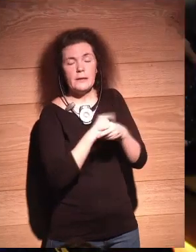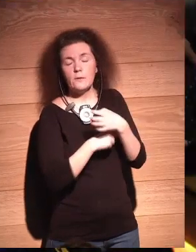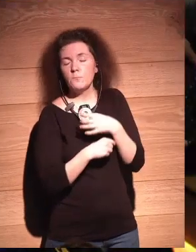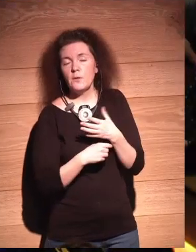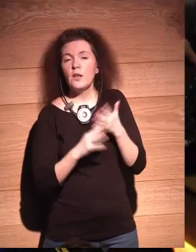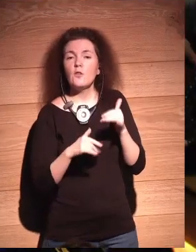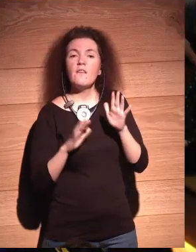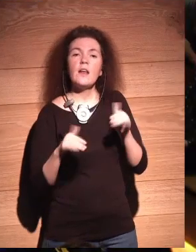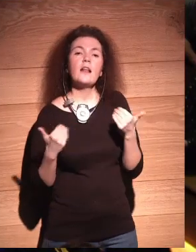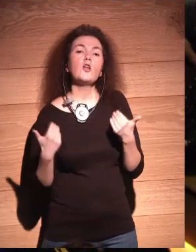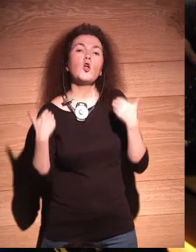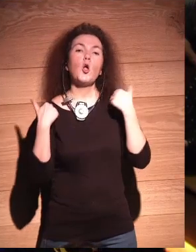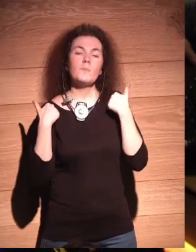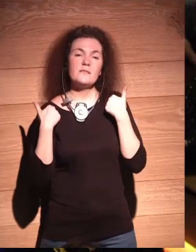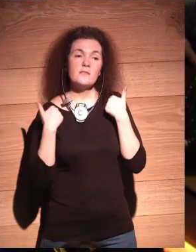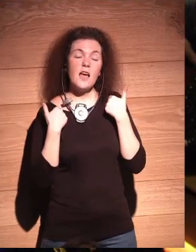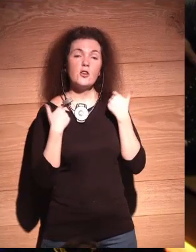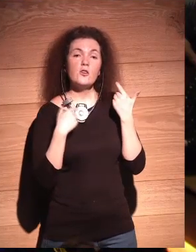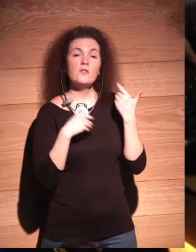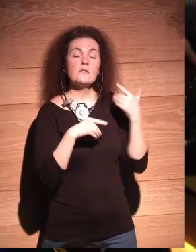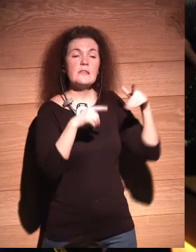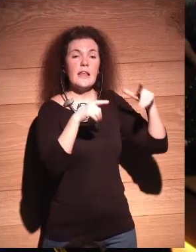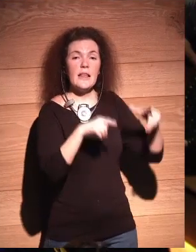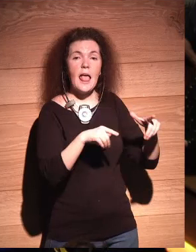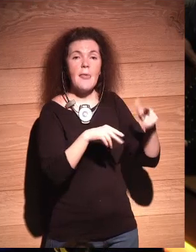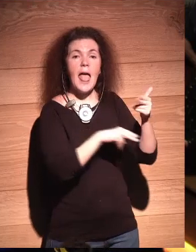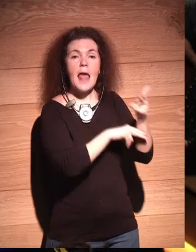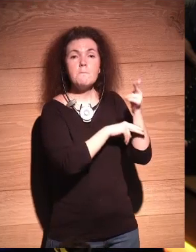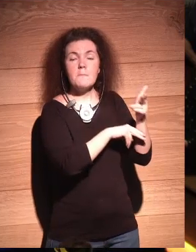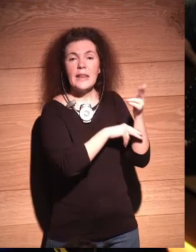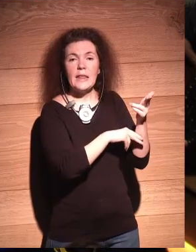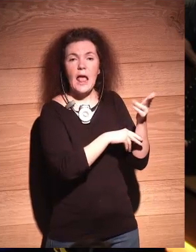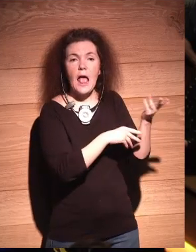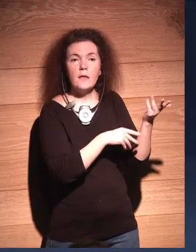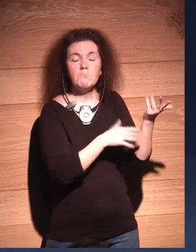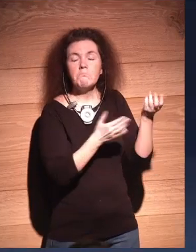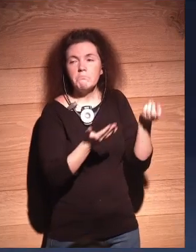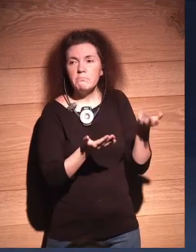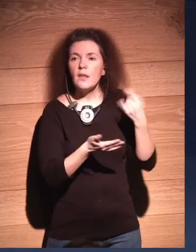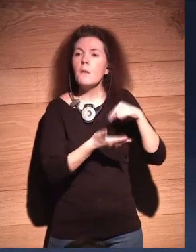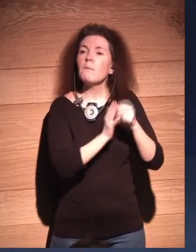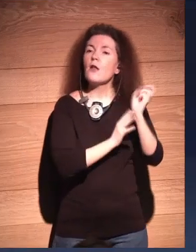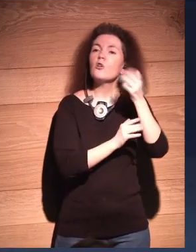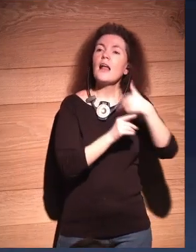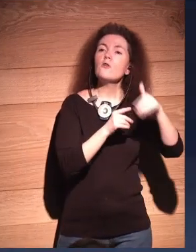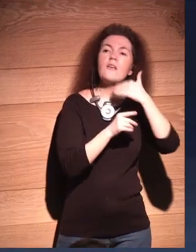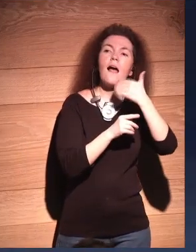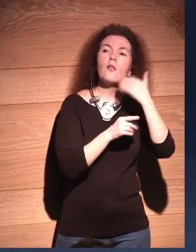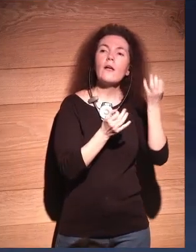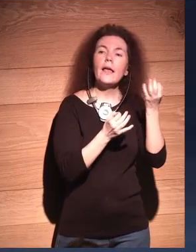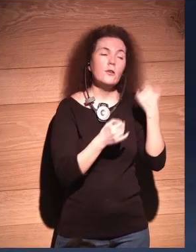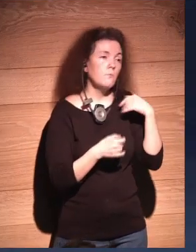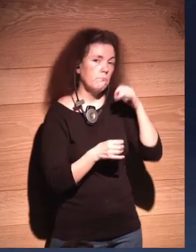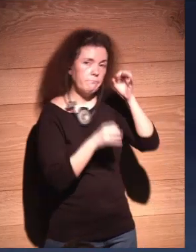And I was like, Plan B? I don't have a plan B. I mean, I'm sure a lot of you have had to come up with plan B when plan A evaporates,